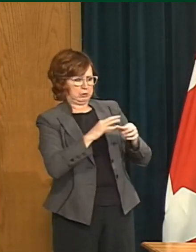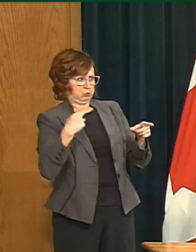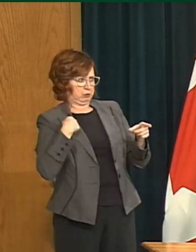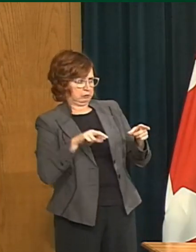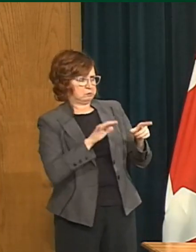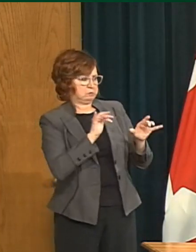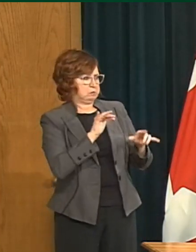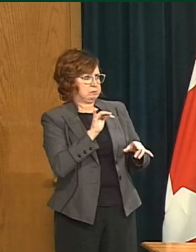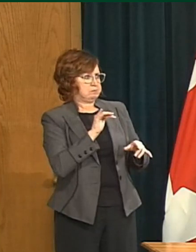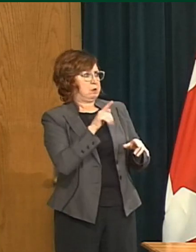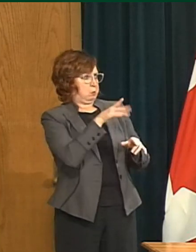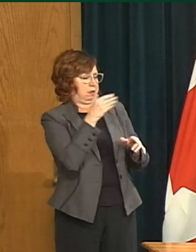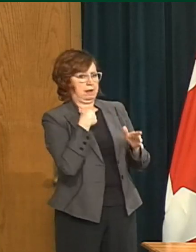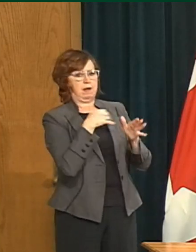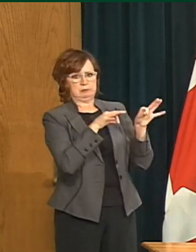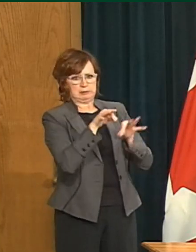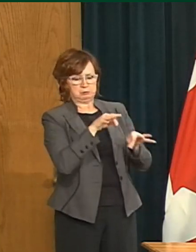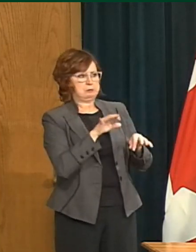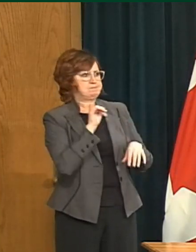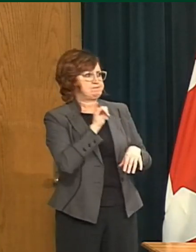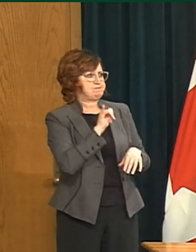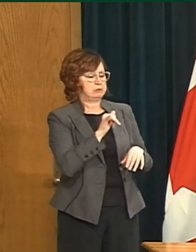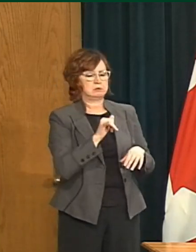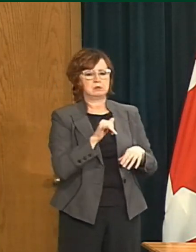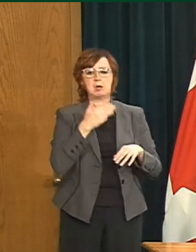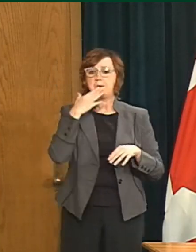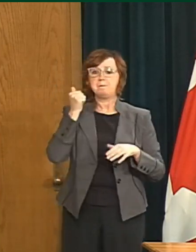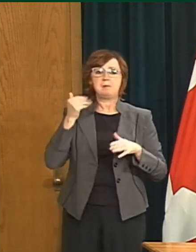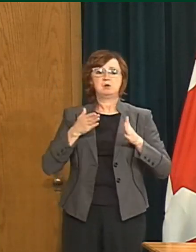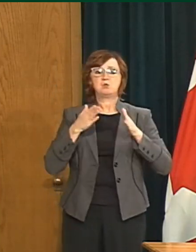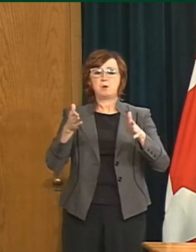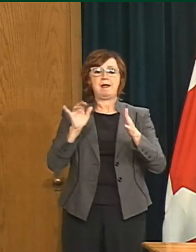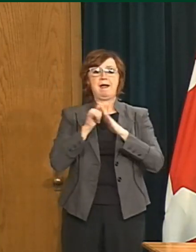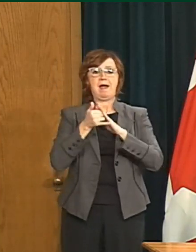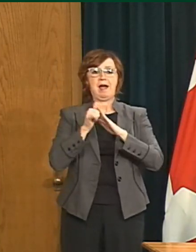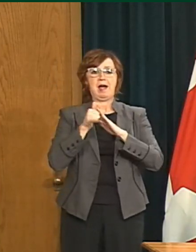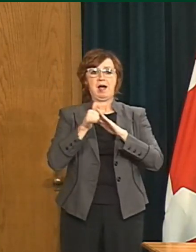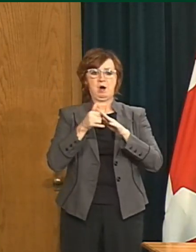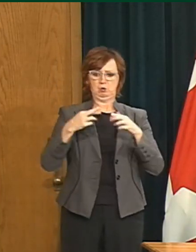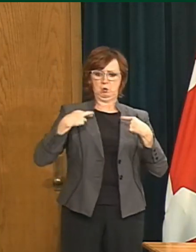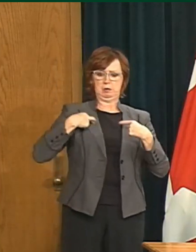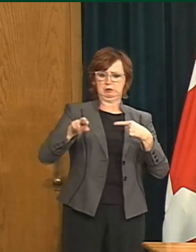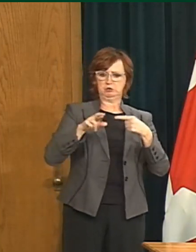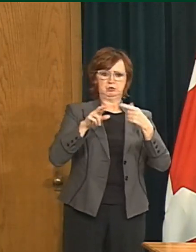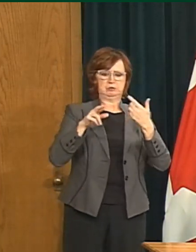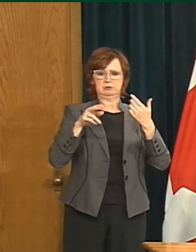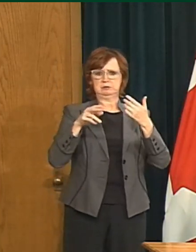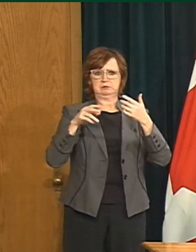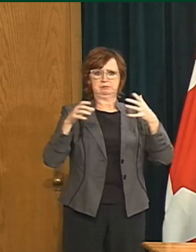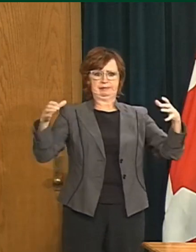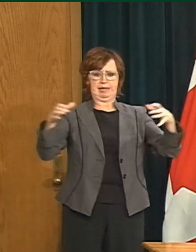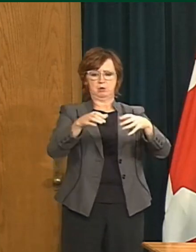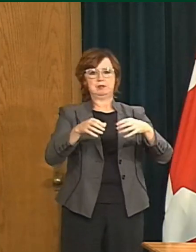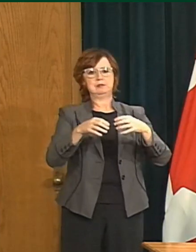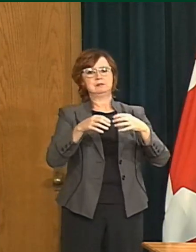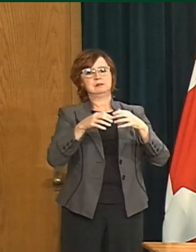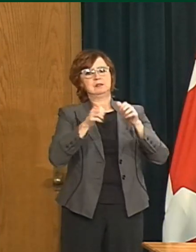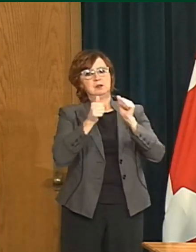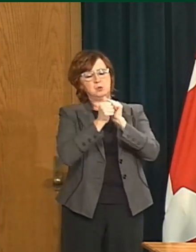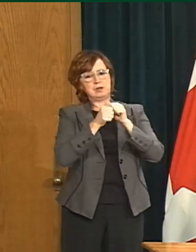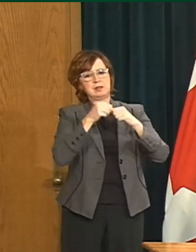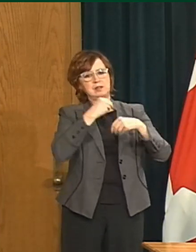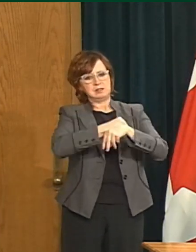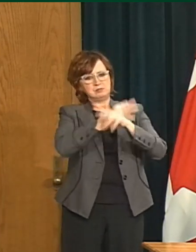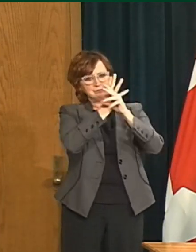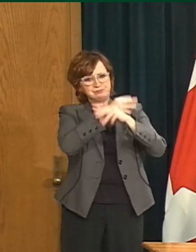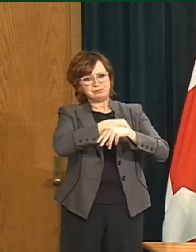conduct services is through virtual means, and that will remain so for the next, that recommendation will remain so at least for the